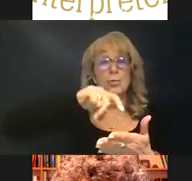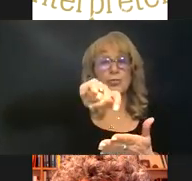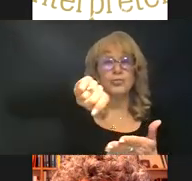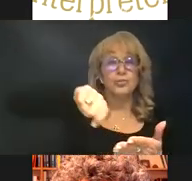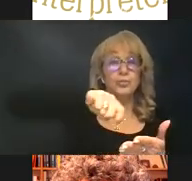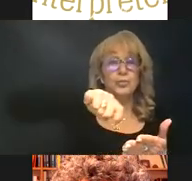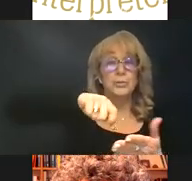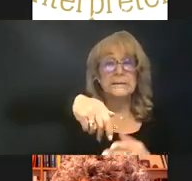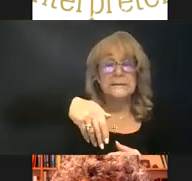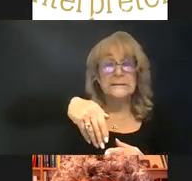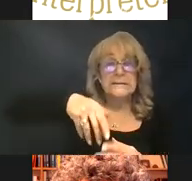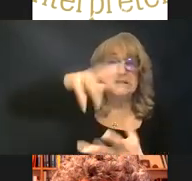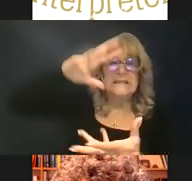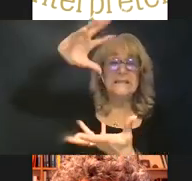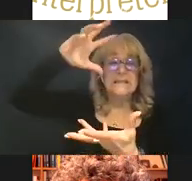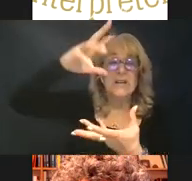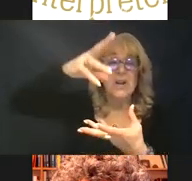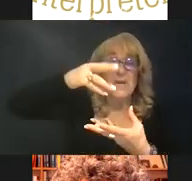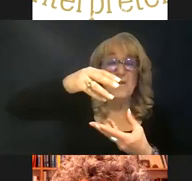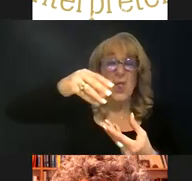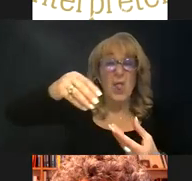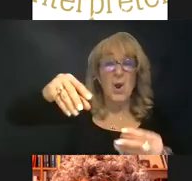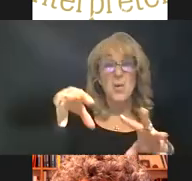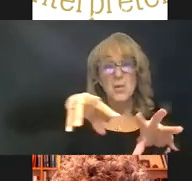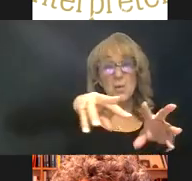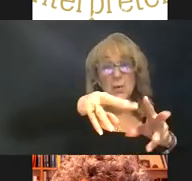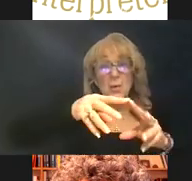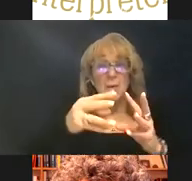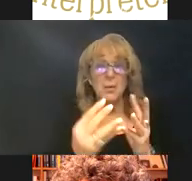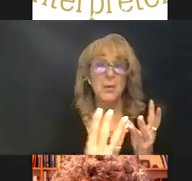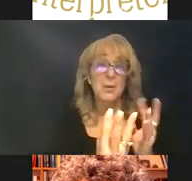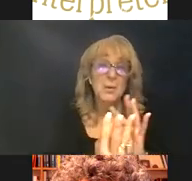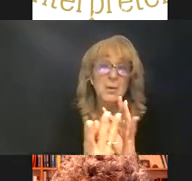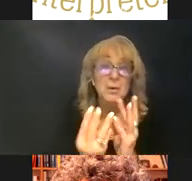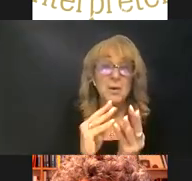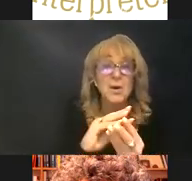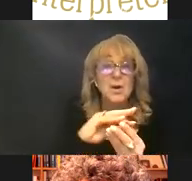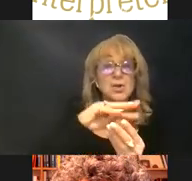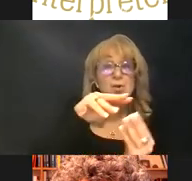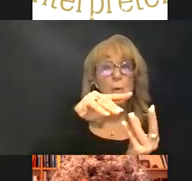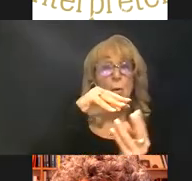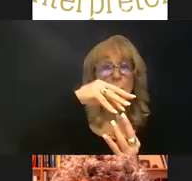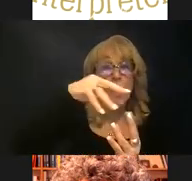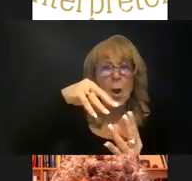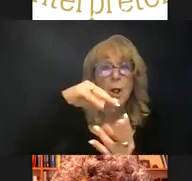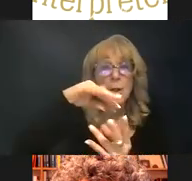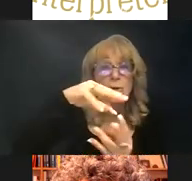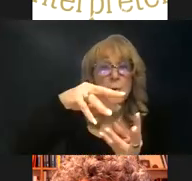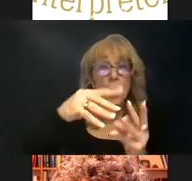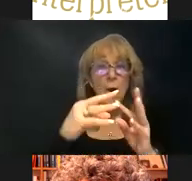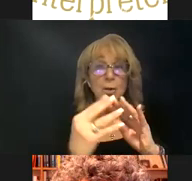flow. And as soon as the flow is disturbed, you get all this swirling motion. And very often you have this swirling